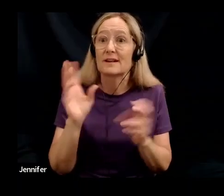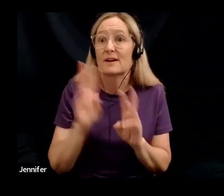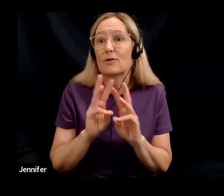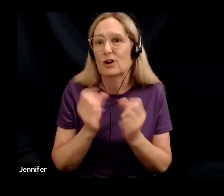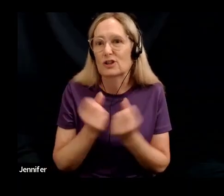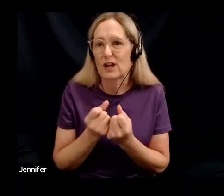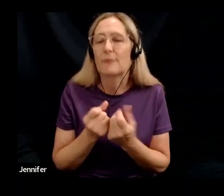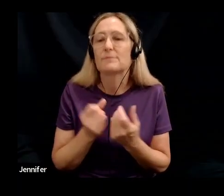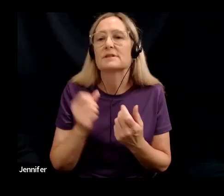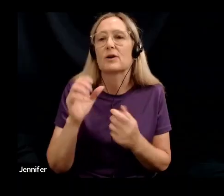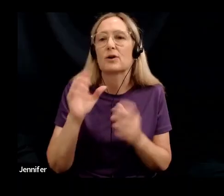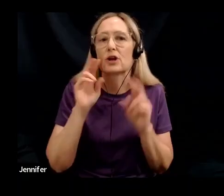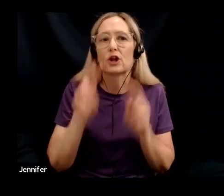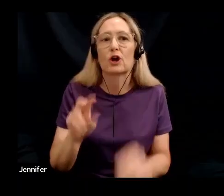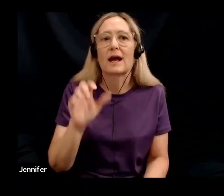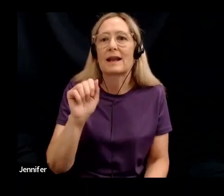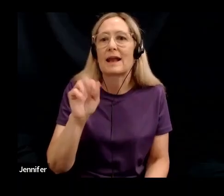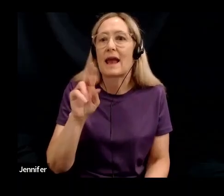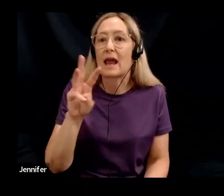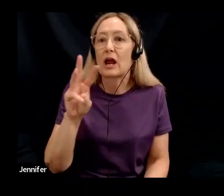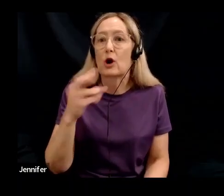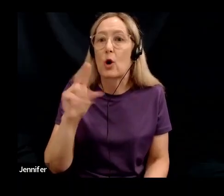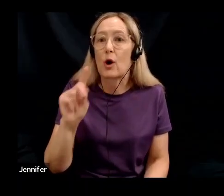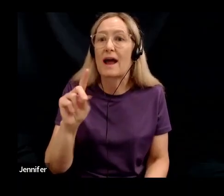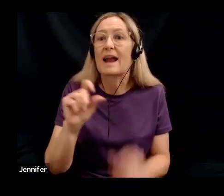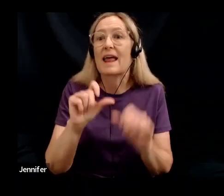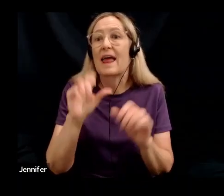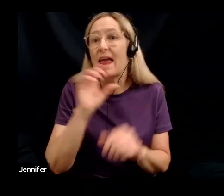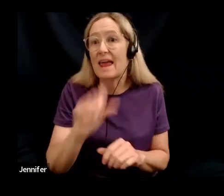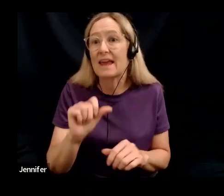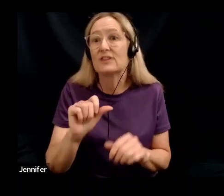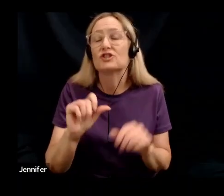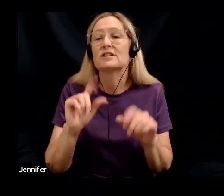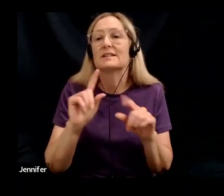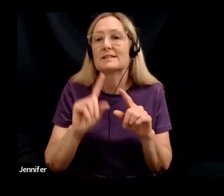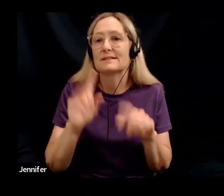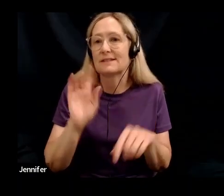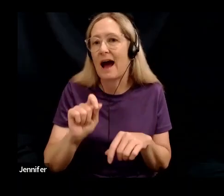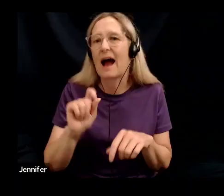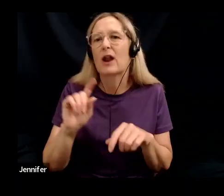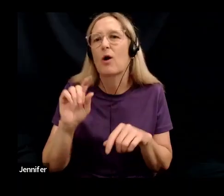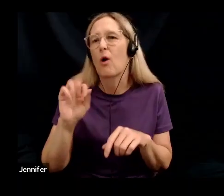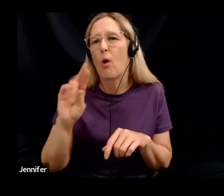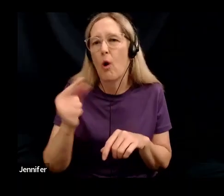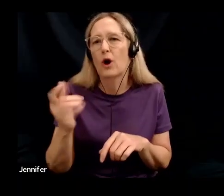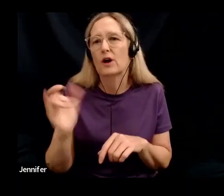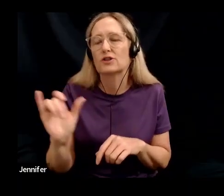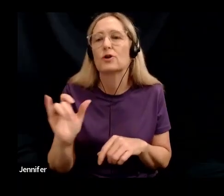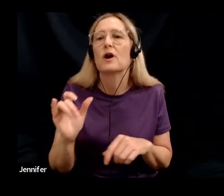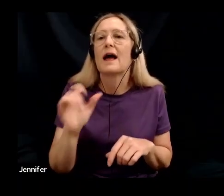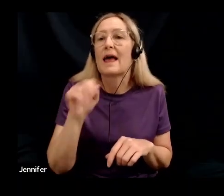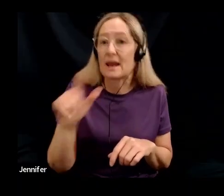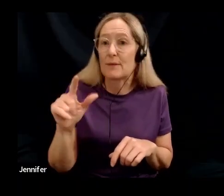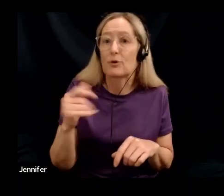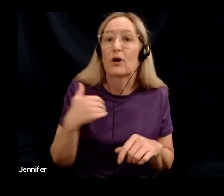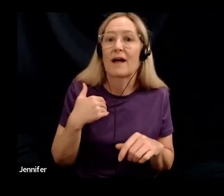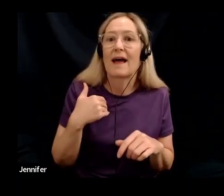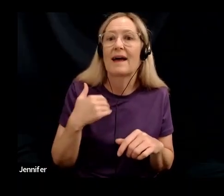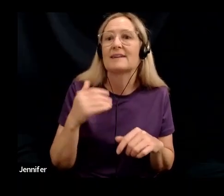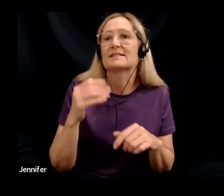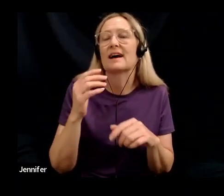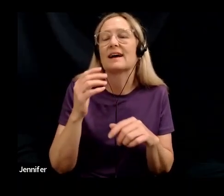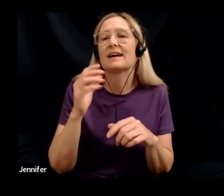at arrowheadaging.org. We have an exciting week of programming coming up in April as a part of our Get Your Ducks in a